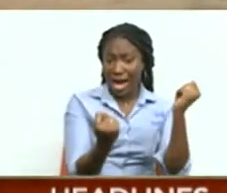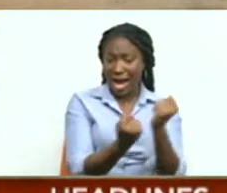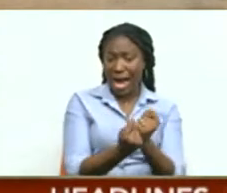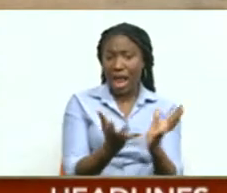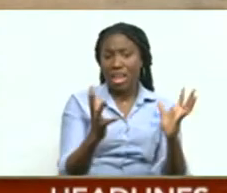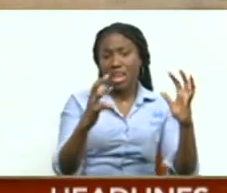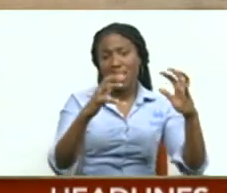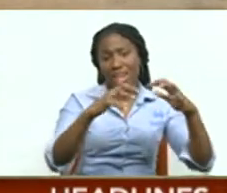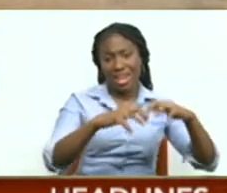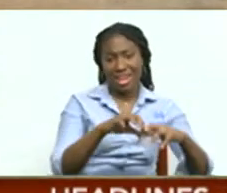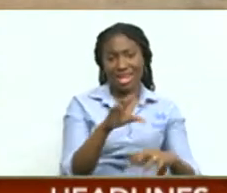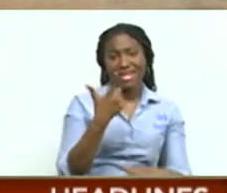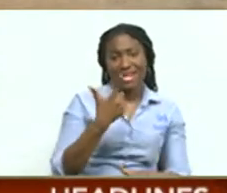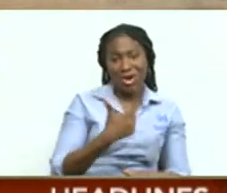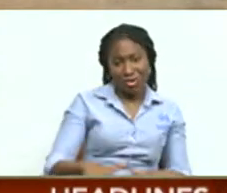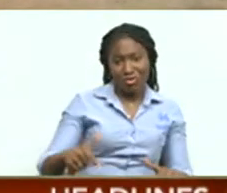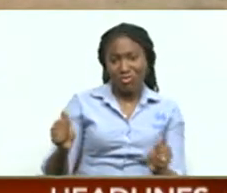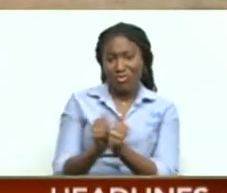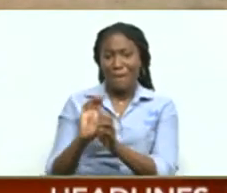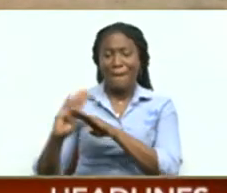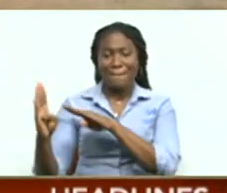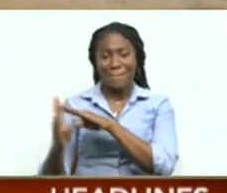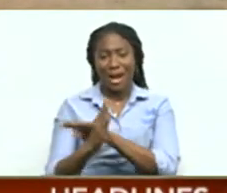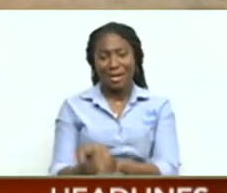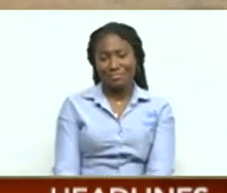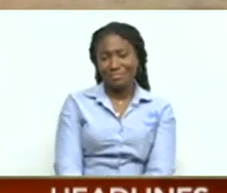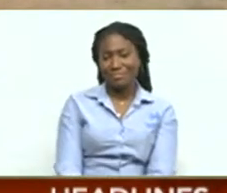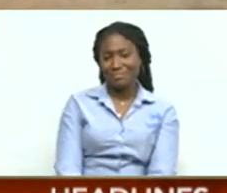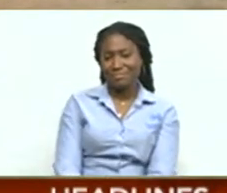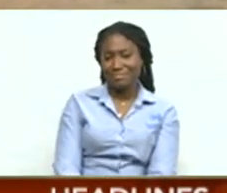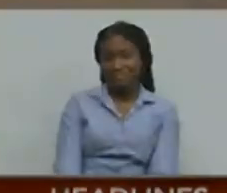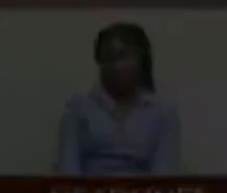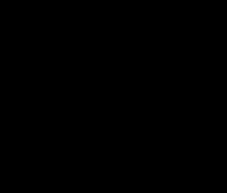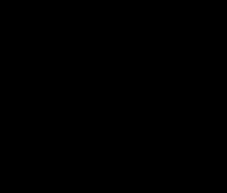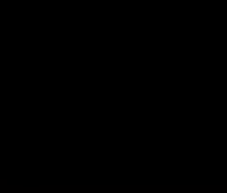an 8-wicket defeat against Barbados Pride.